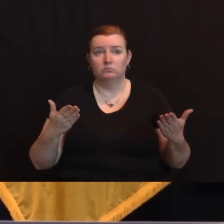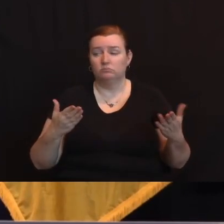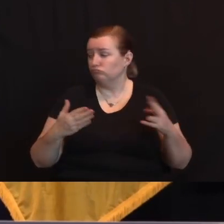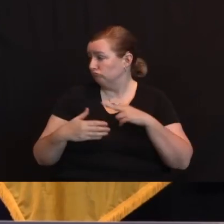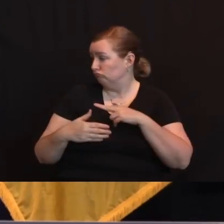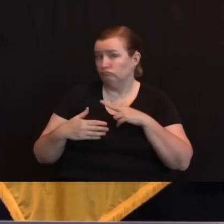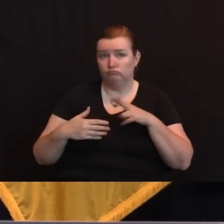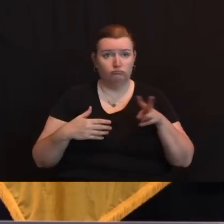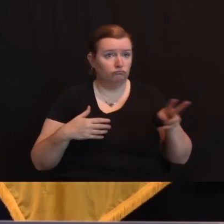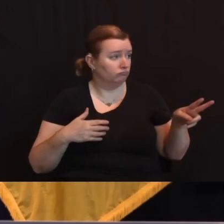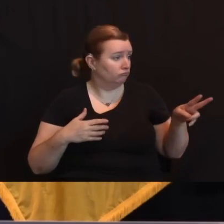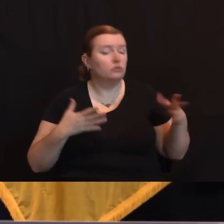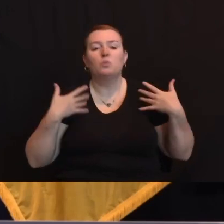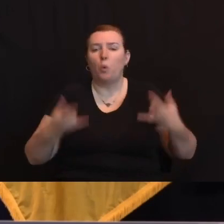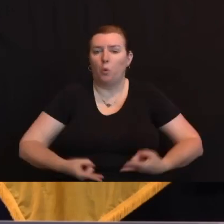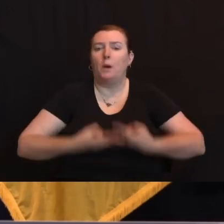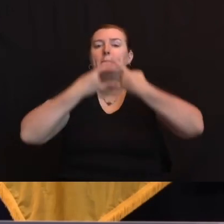mask up.